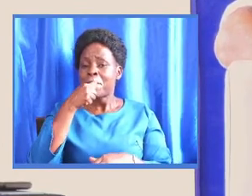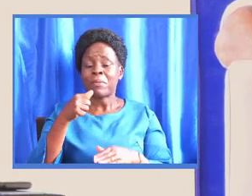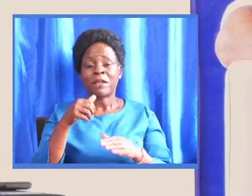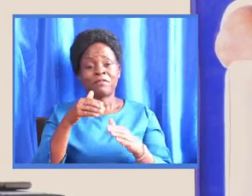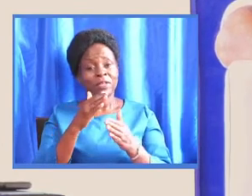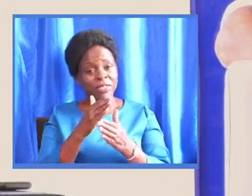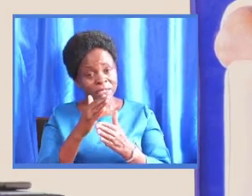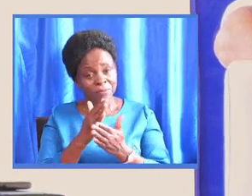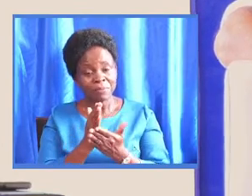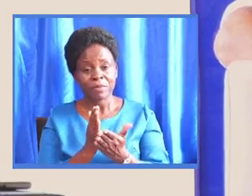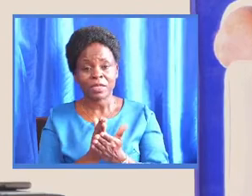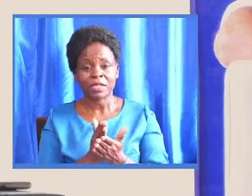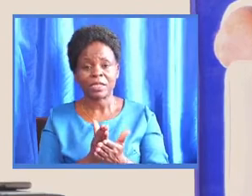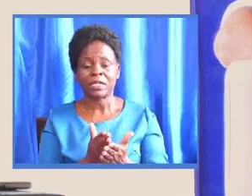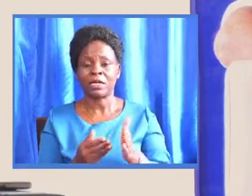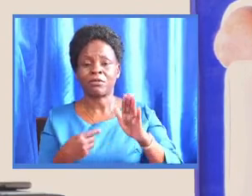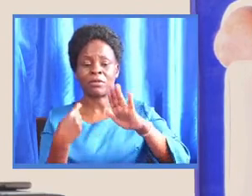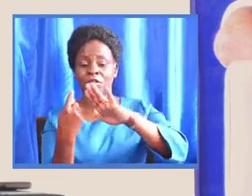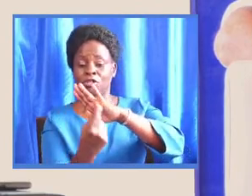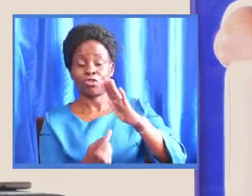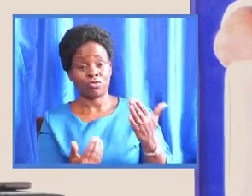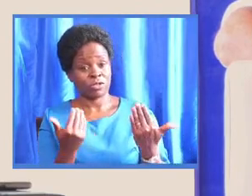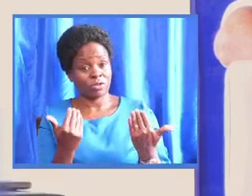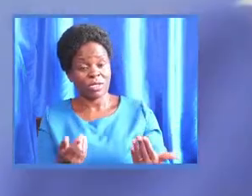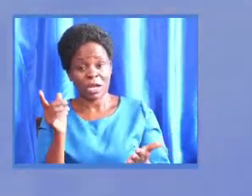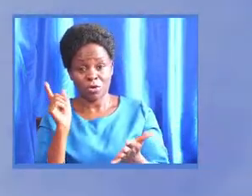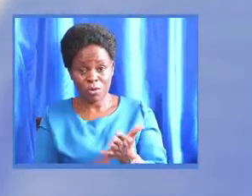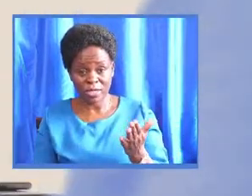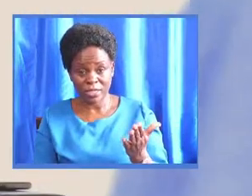So I will go to the situation as it is now.